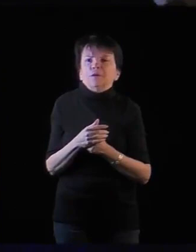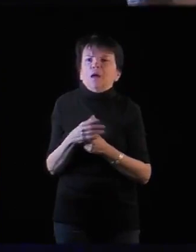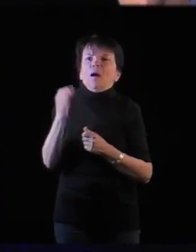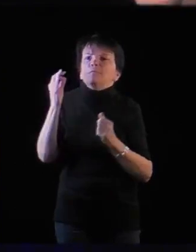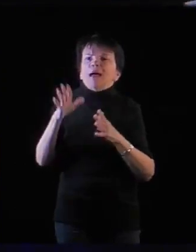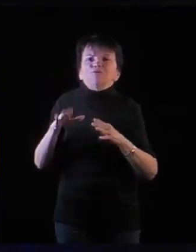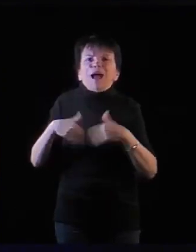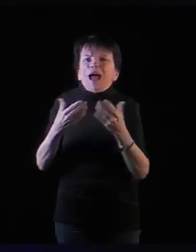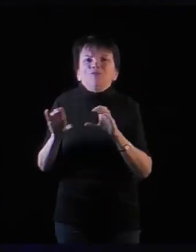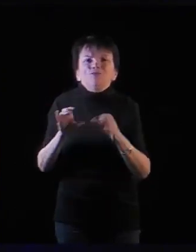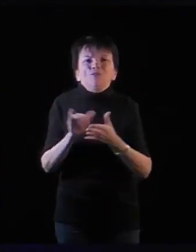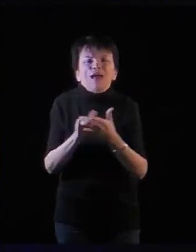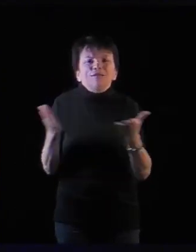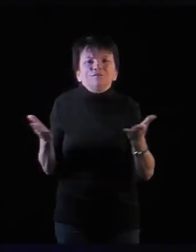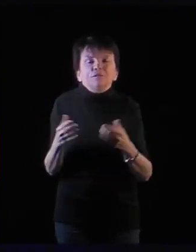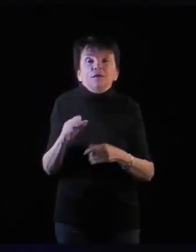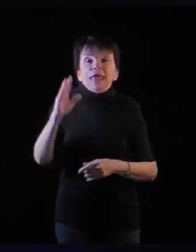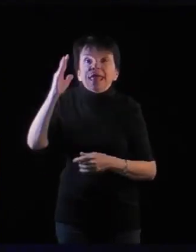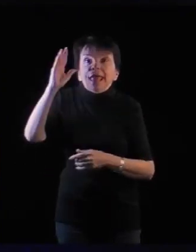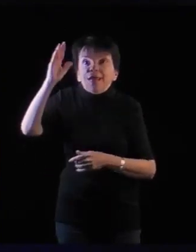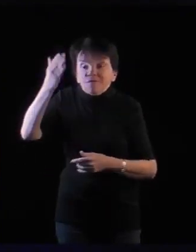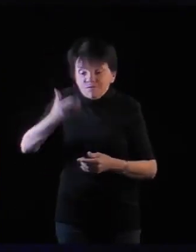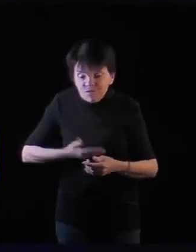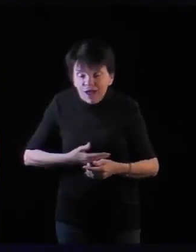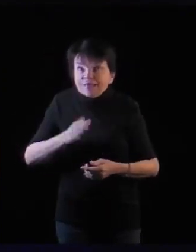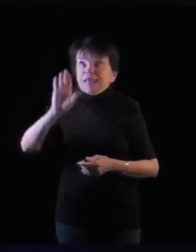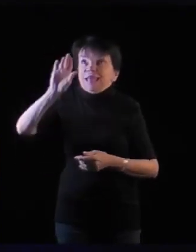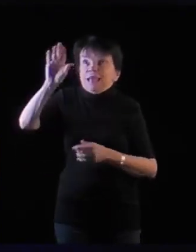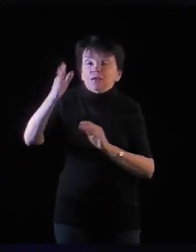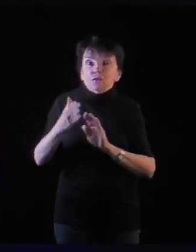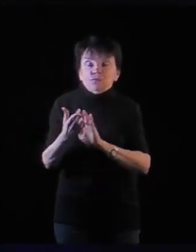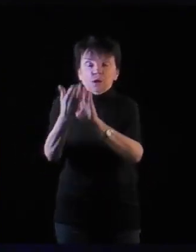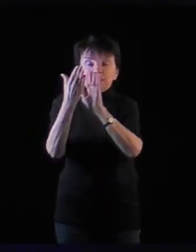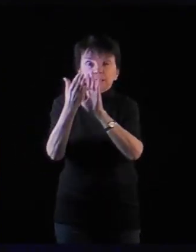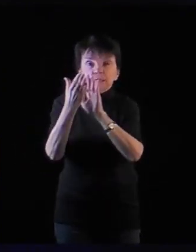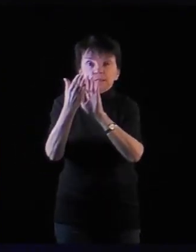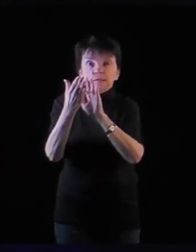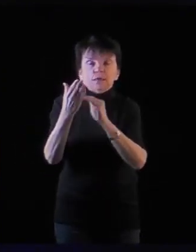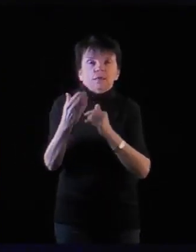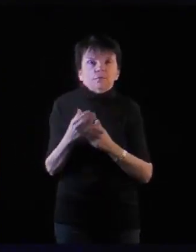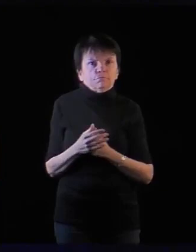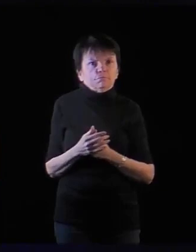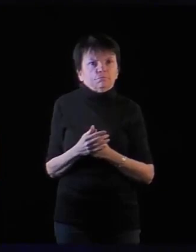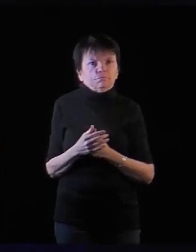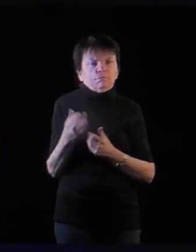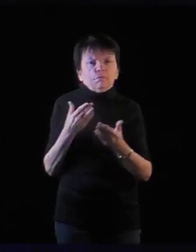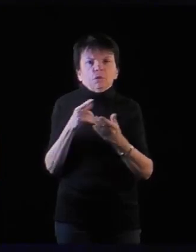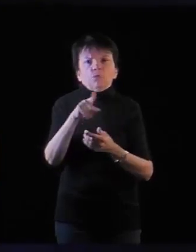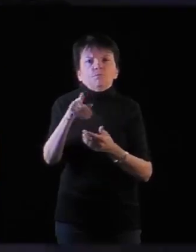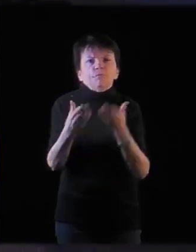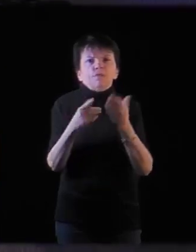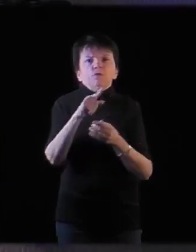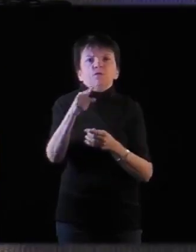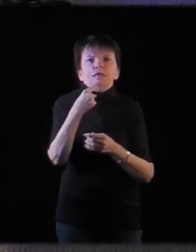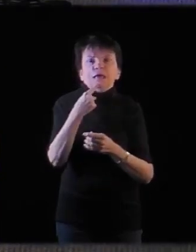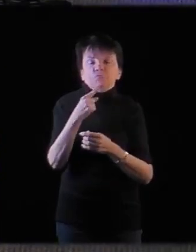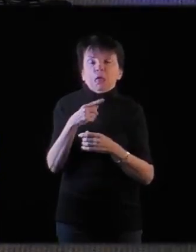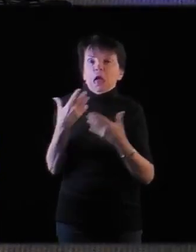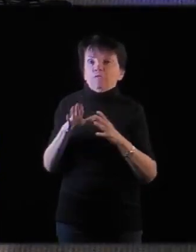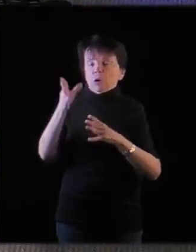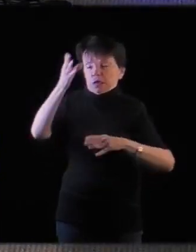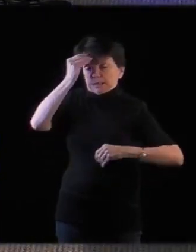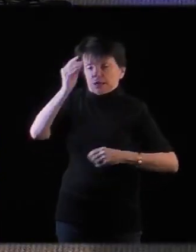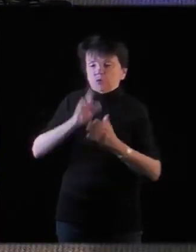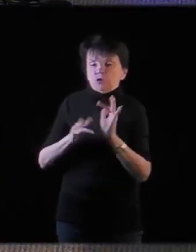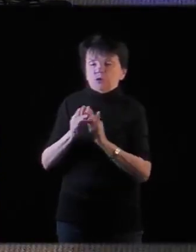is that you invite his presence. Now, you may say, well, I've already accepted Jesus as my Savior and Lord. That's awesome. But each